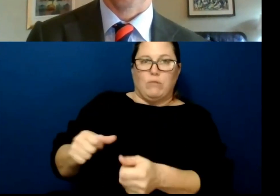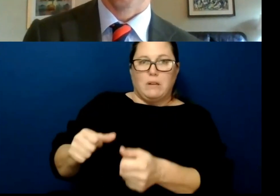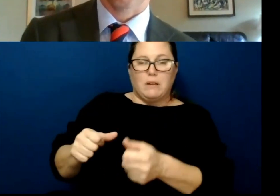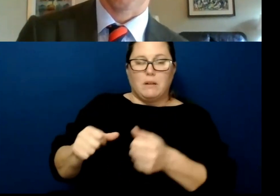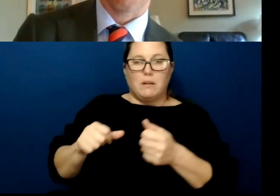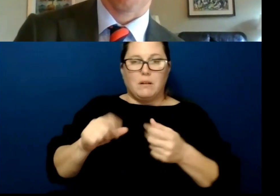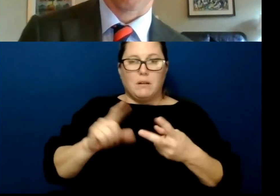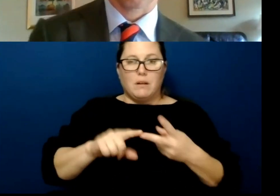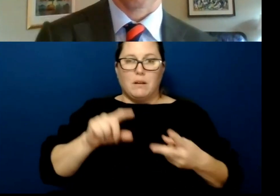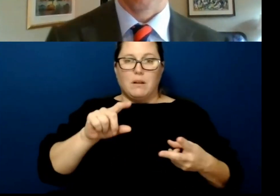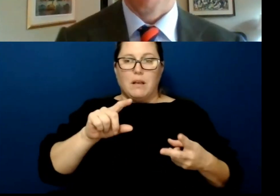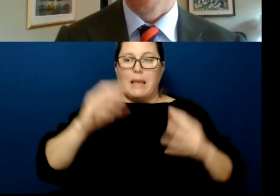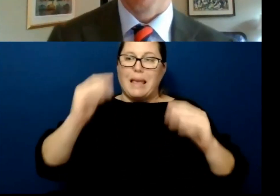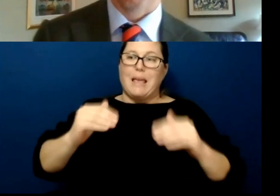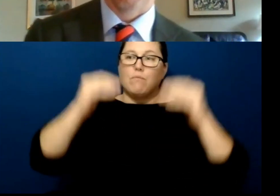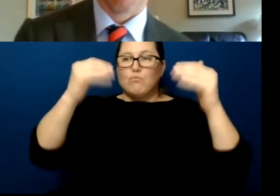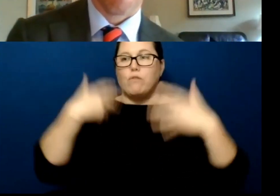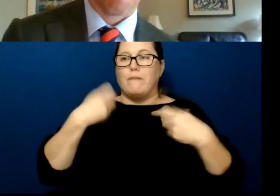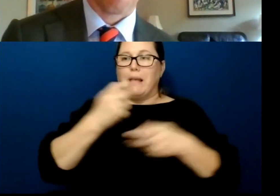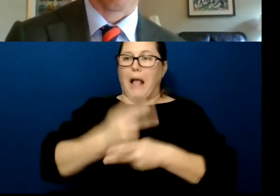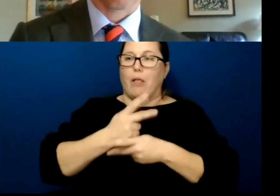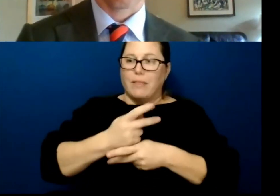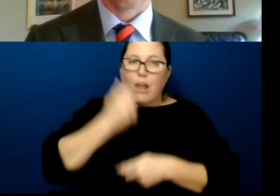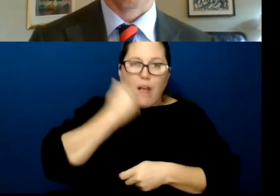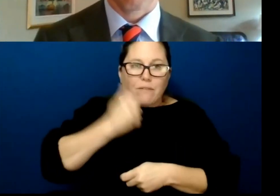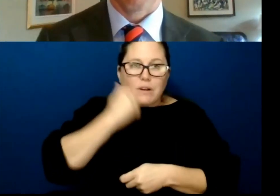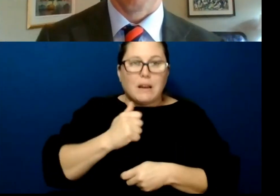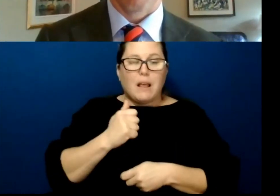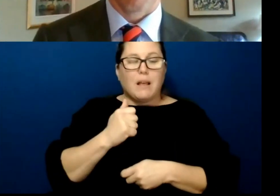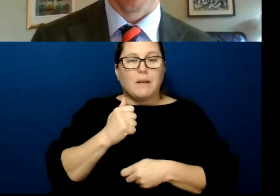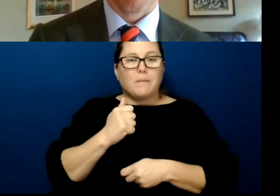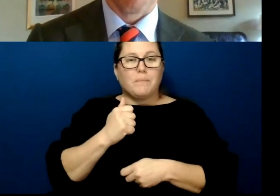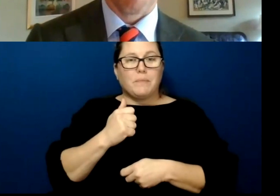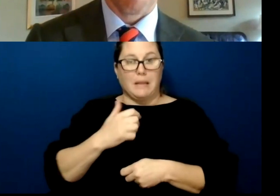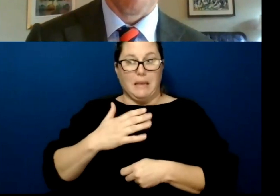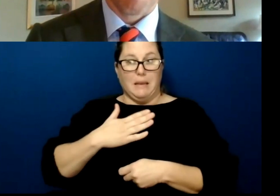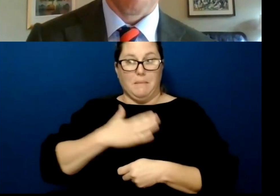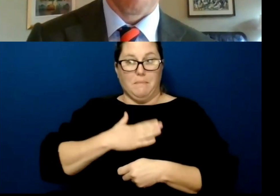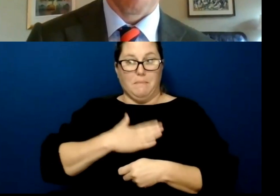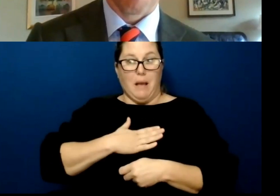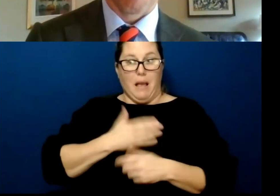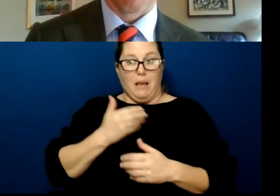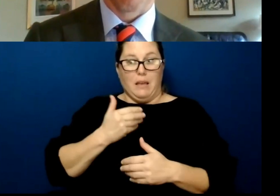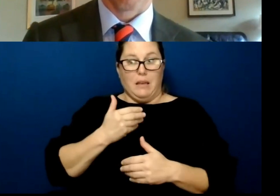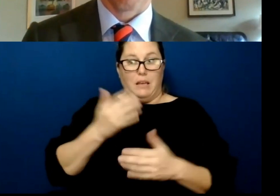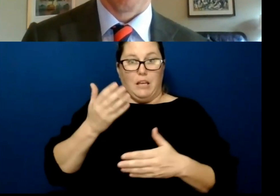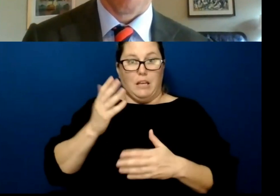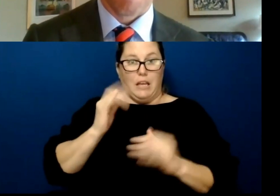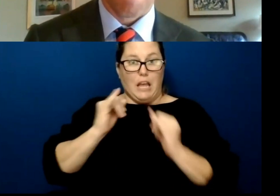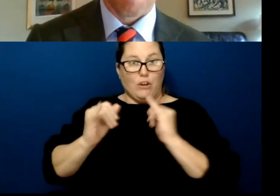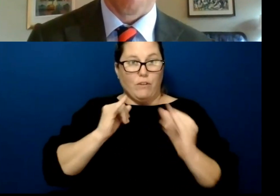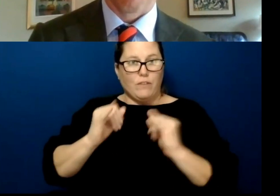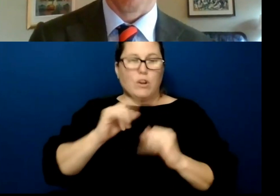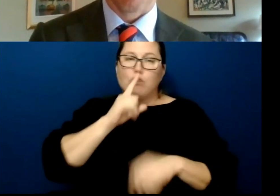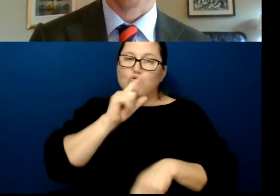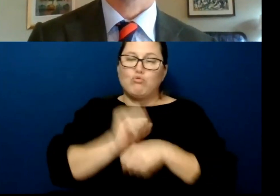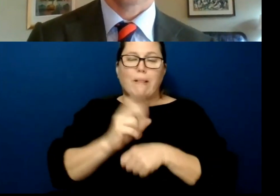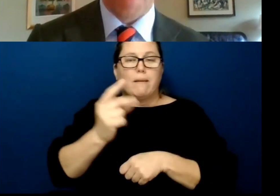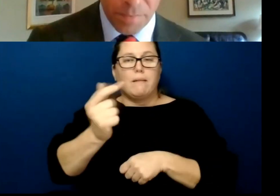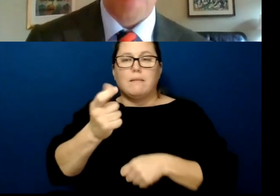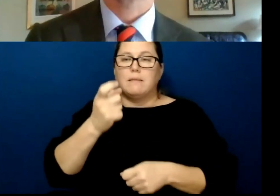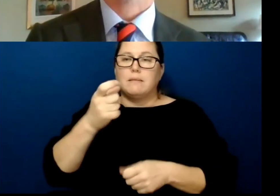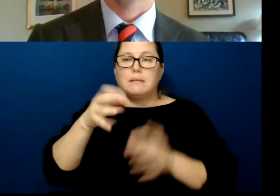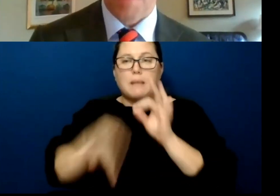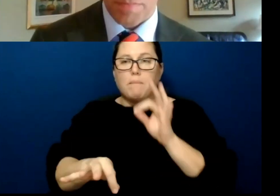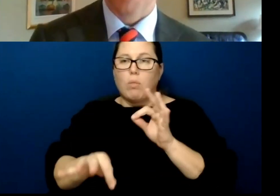is improving healthcare every day. And I've found in my interview processes in the past that it was super simple to just look up the